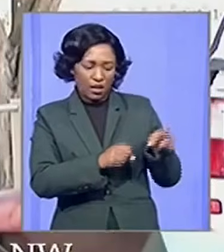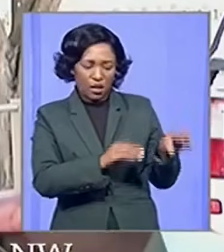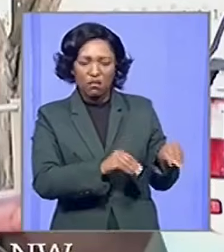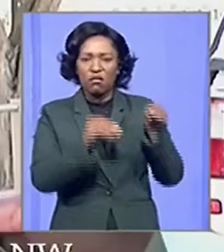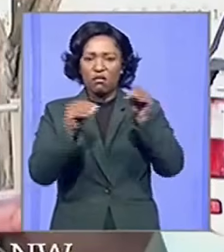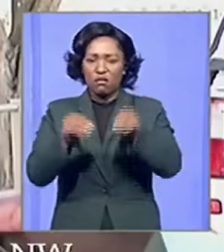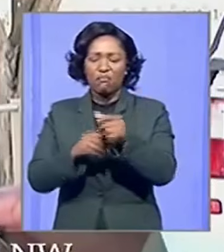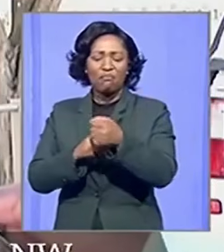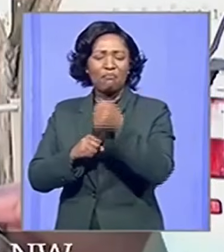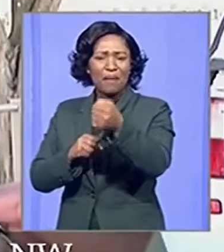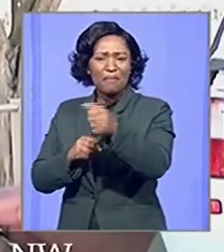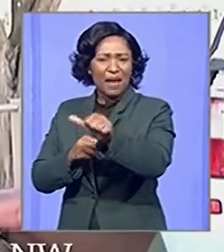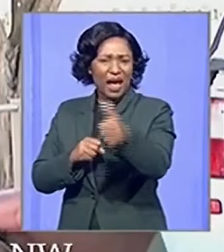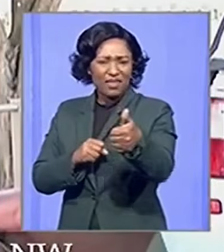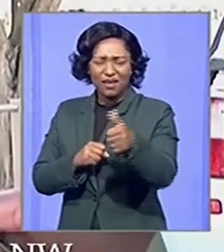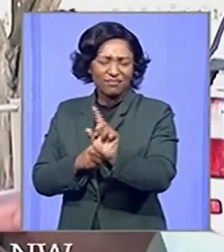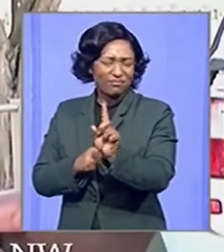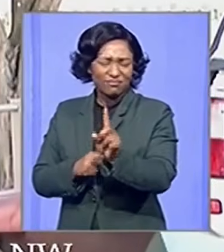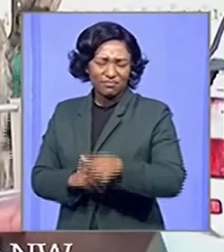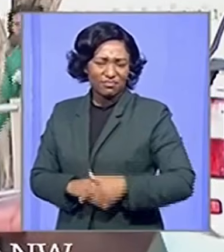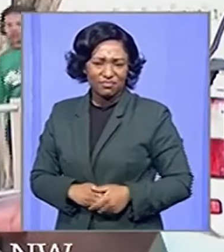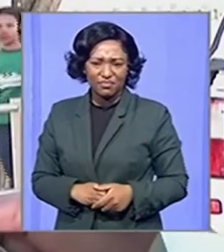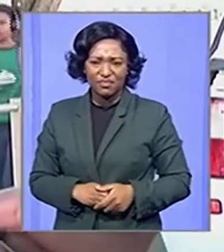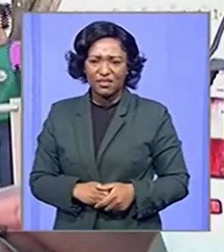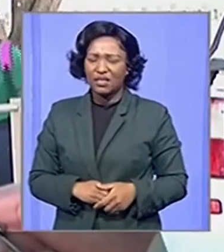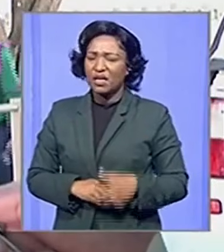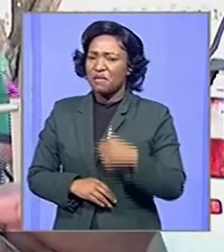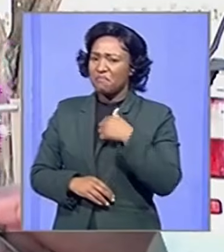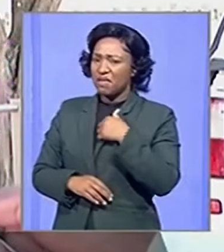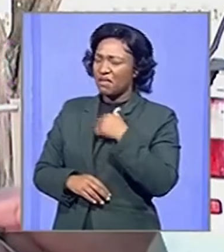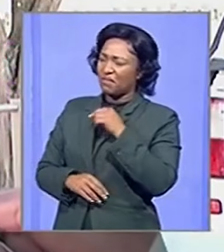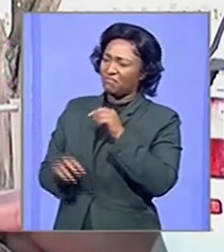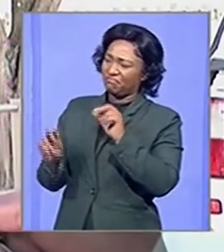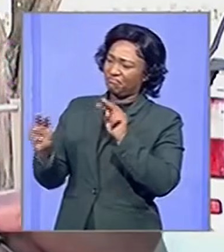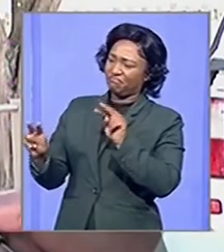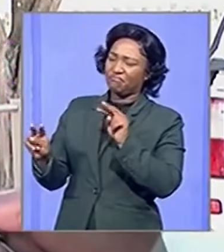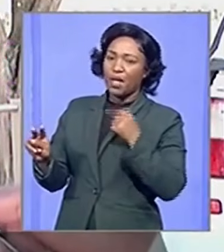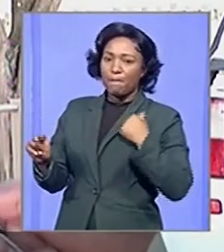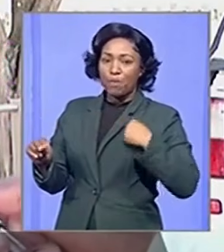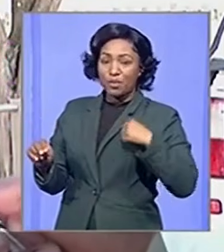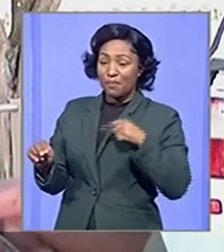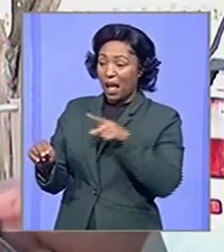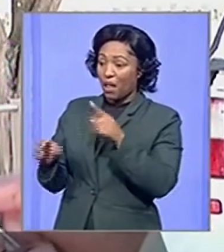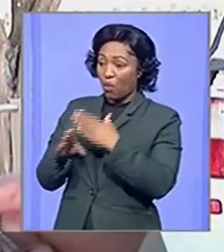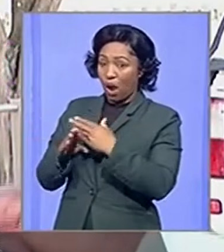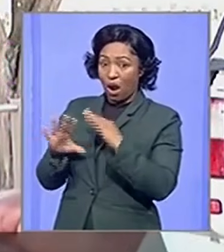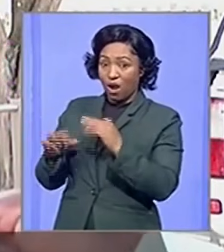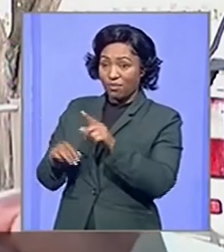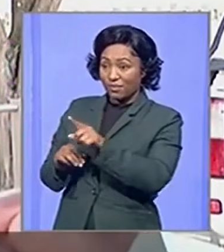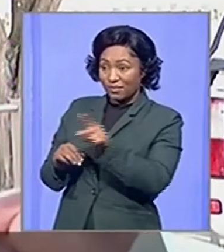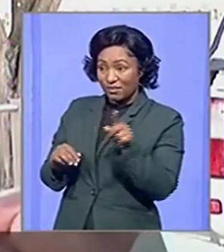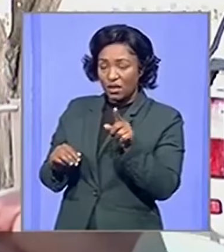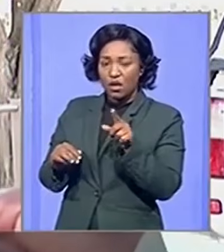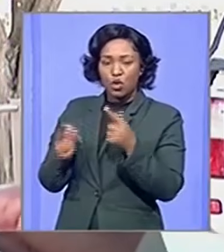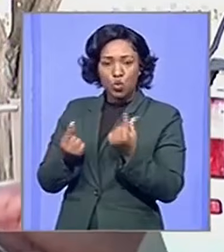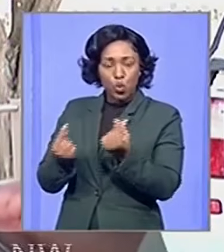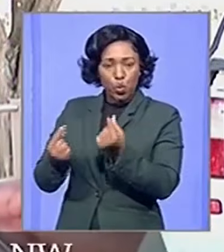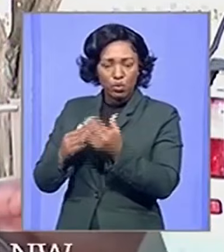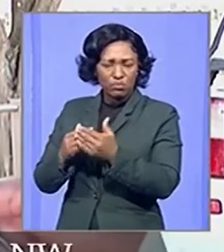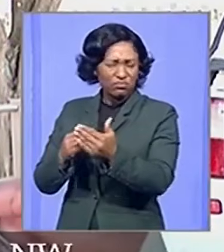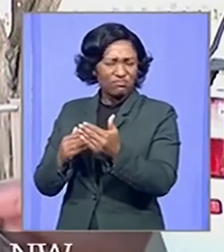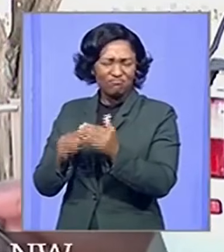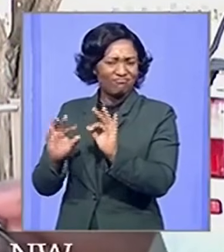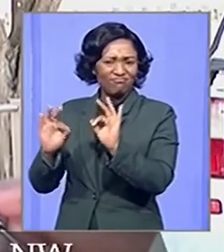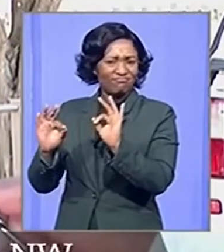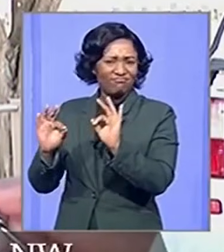Ke tloga ke bona o ka re a se tsela e botse ye dimasepala di swentšeng di tsamaiswe ka yona